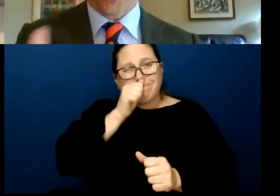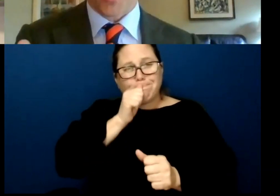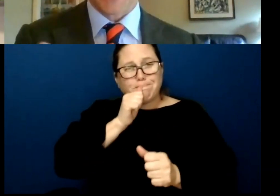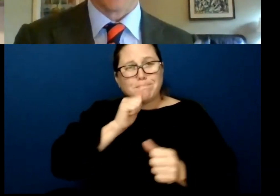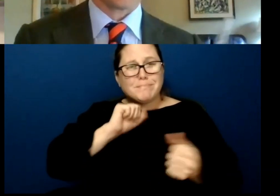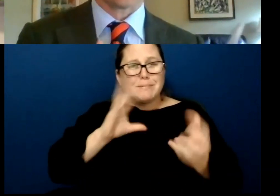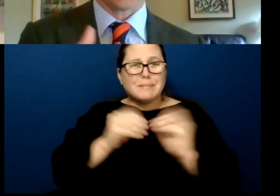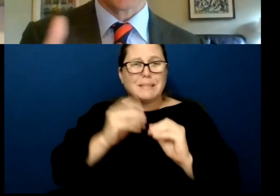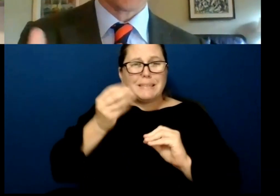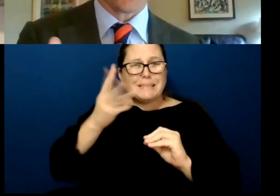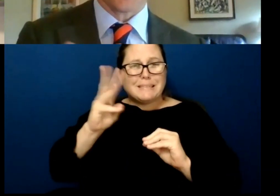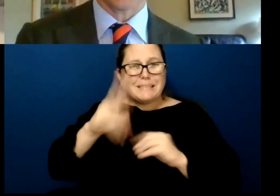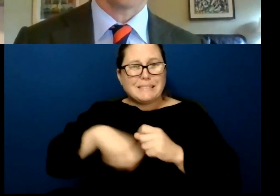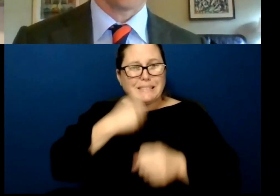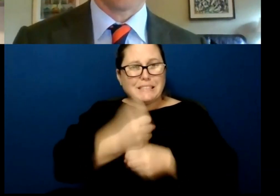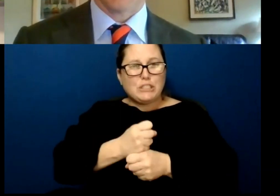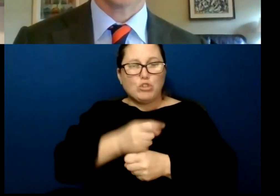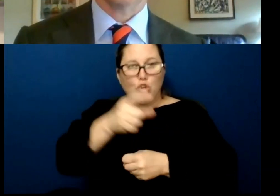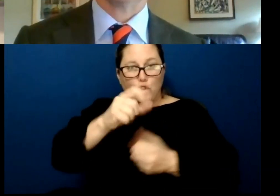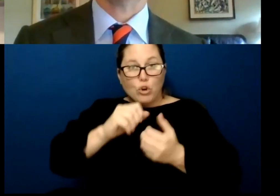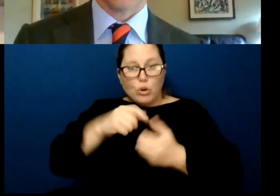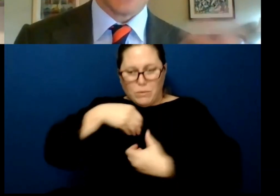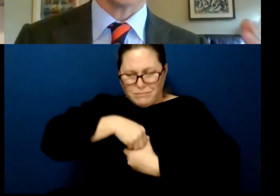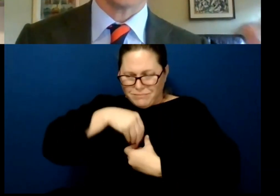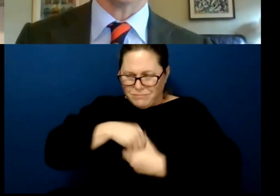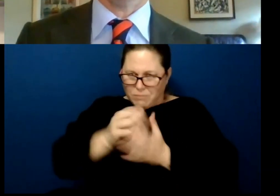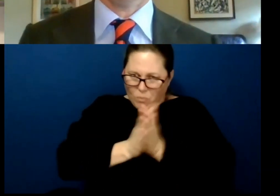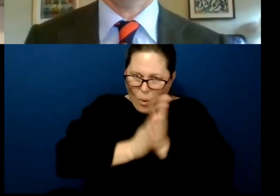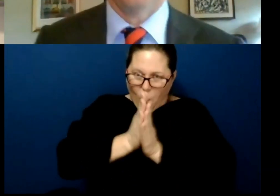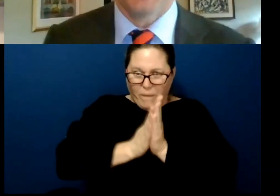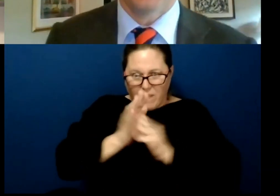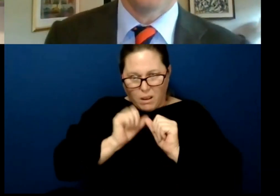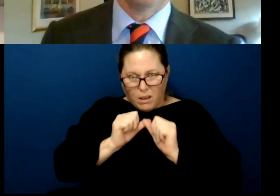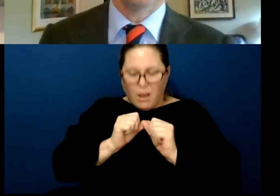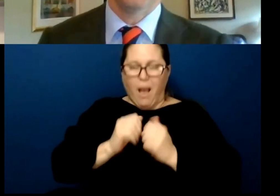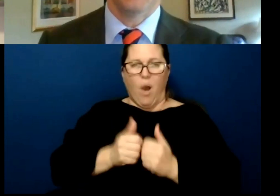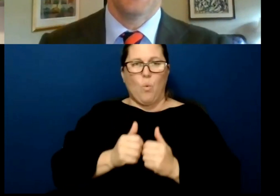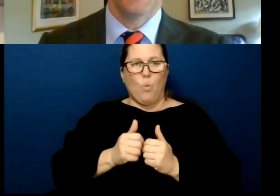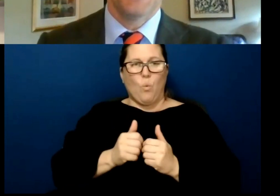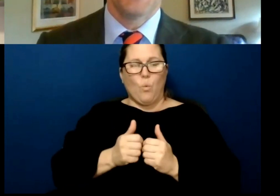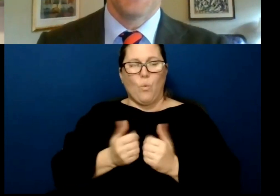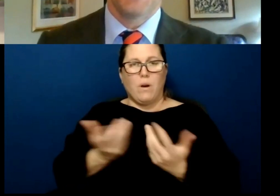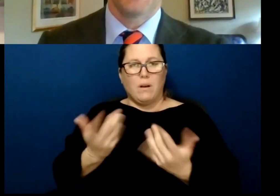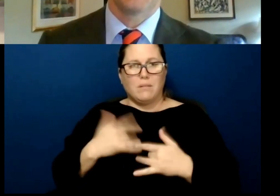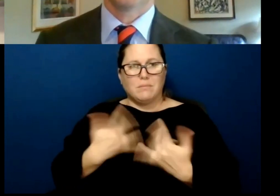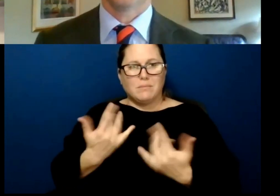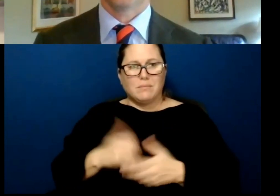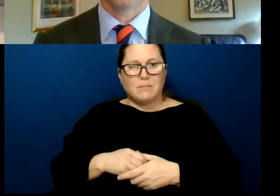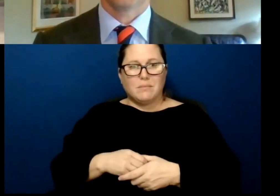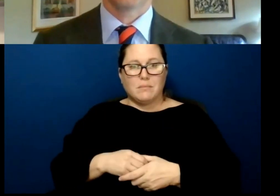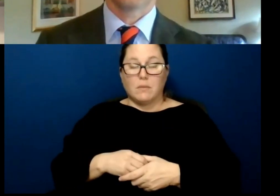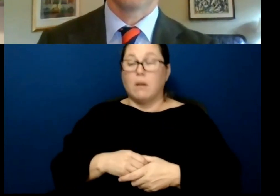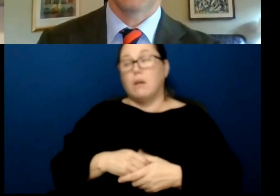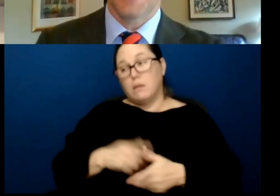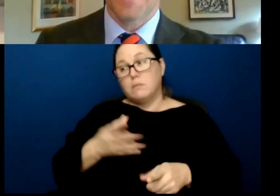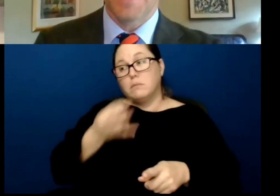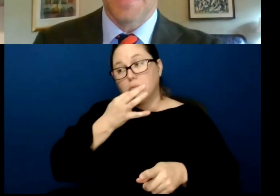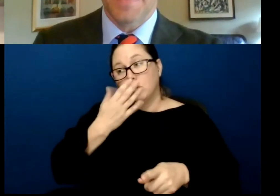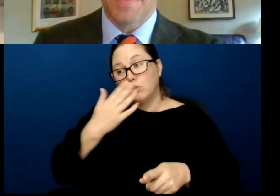your work ethic? What is your regimen? How do you do it? Well, I mean, I think that's a really good